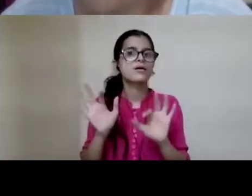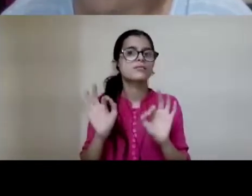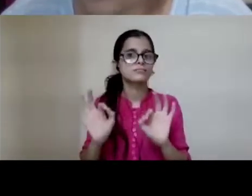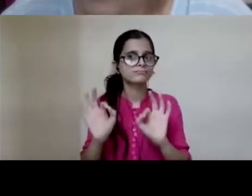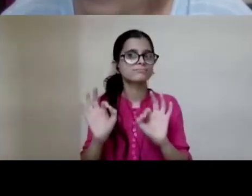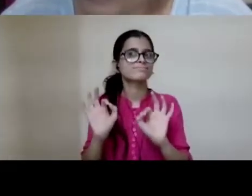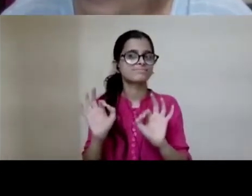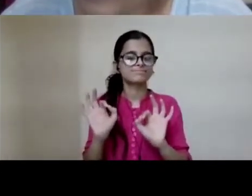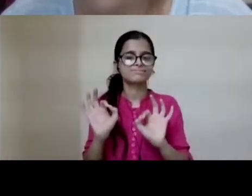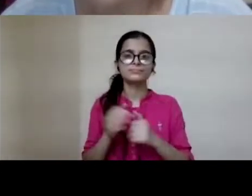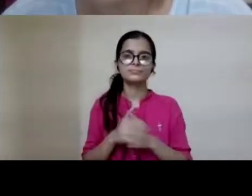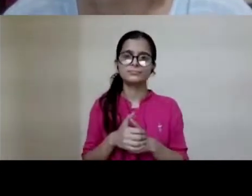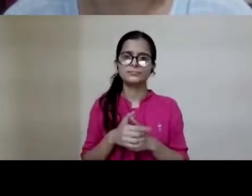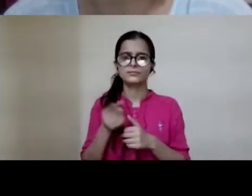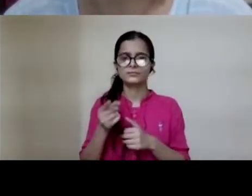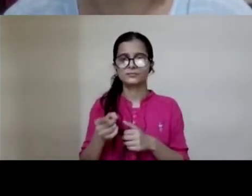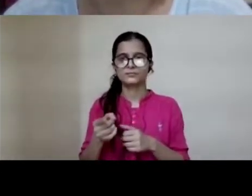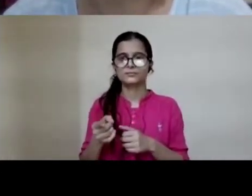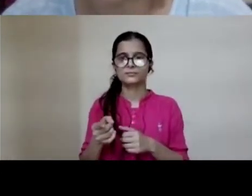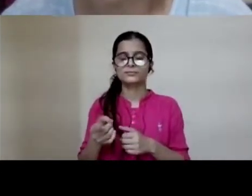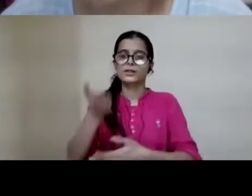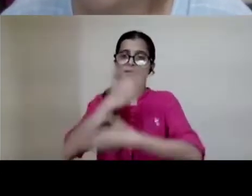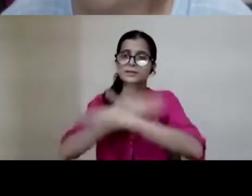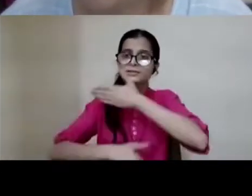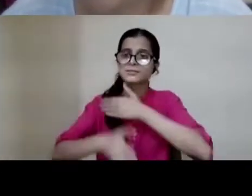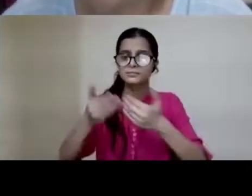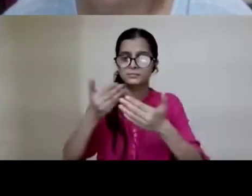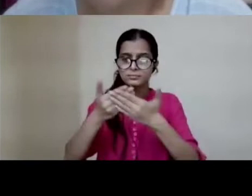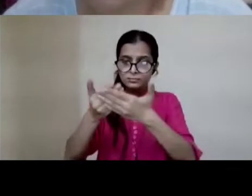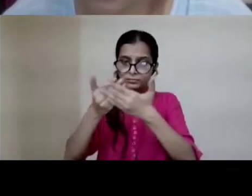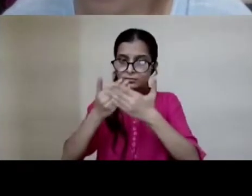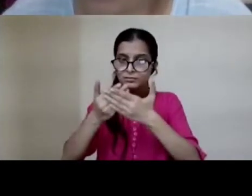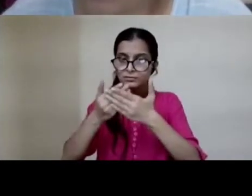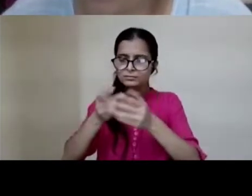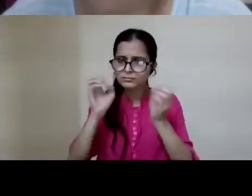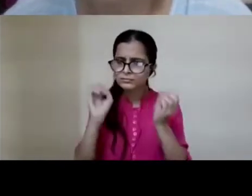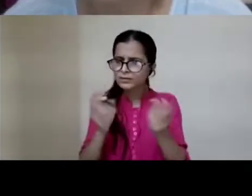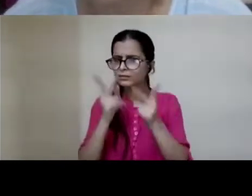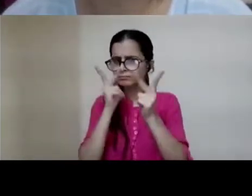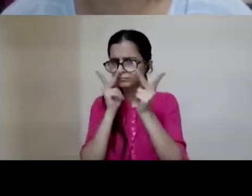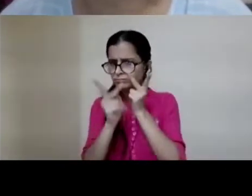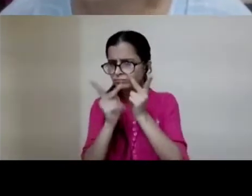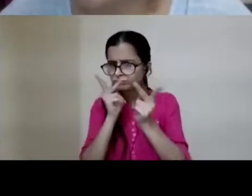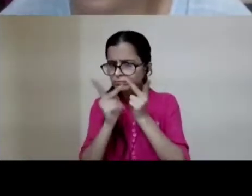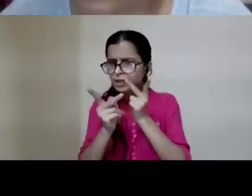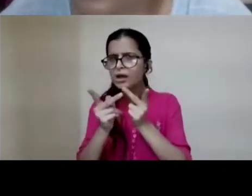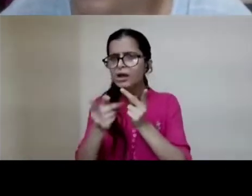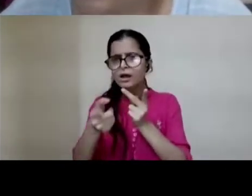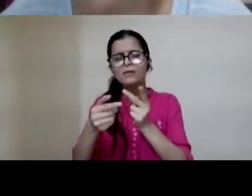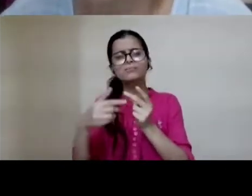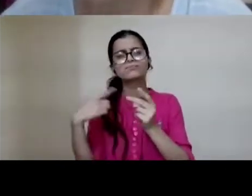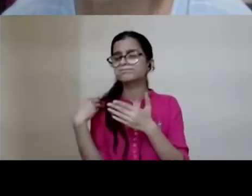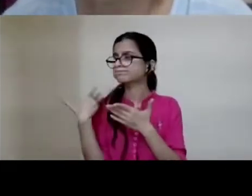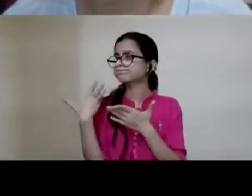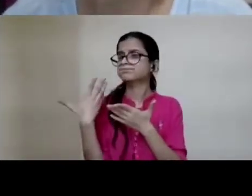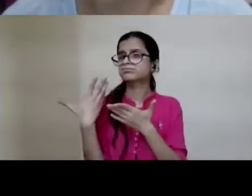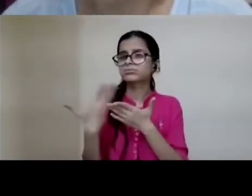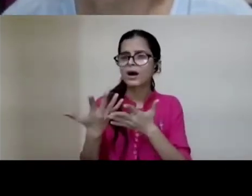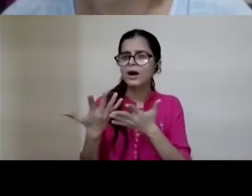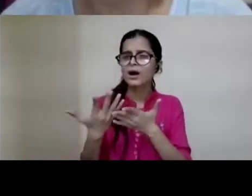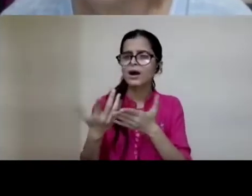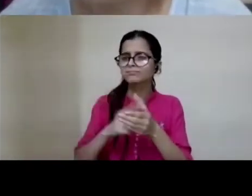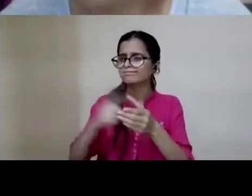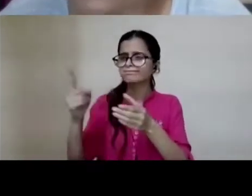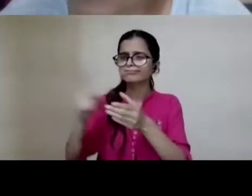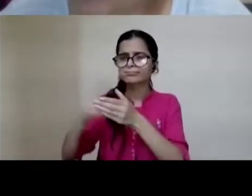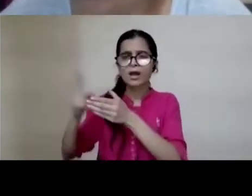So if disability studies were to start to look at how law practices that exclusion